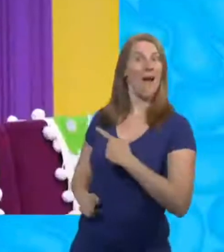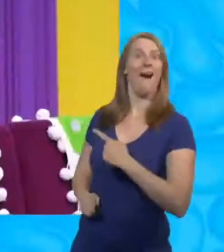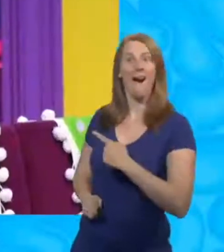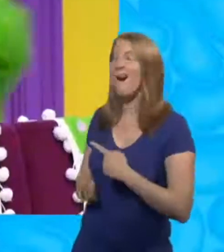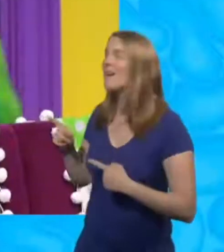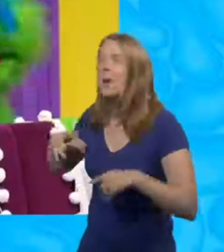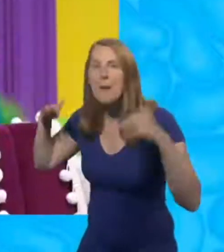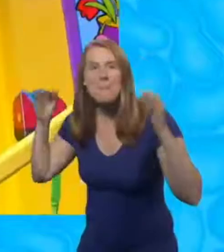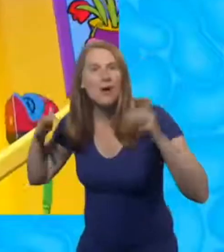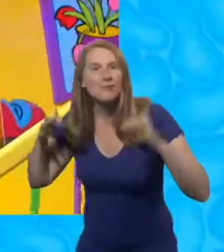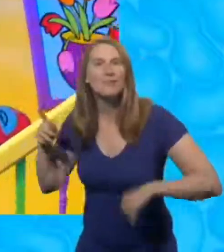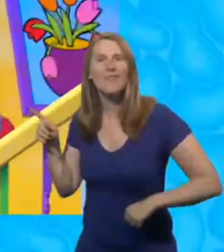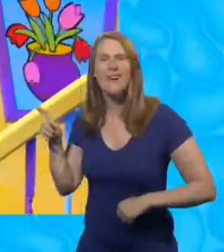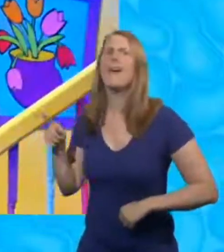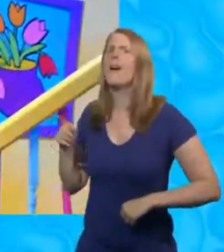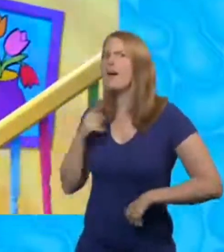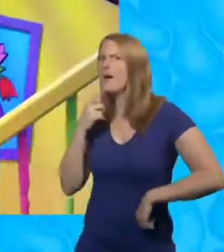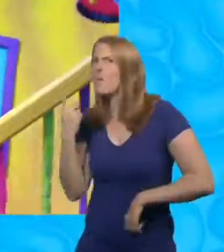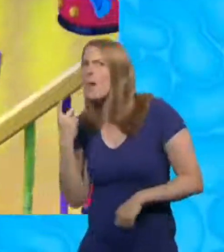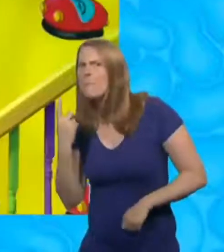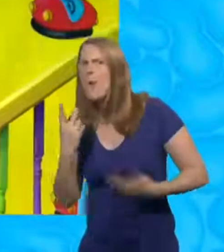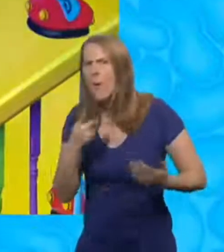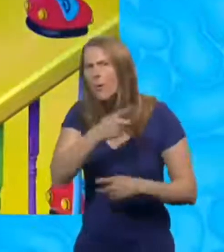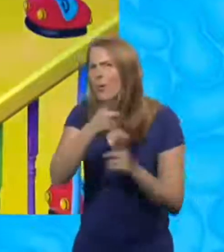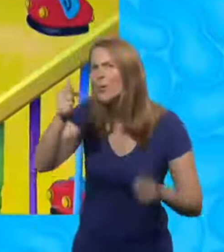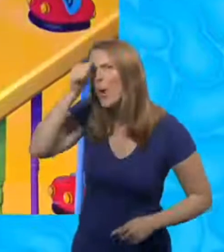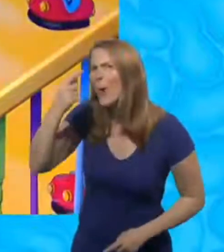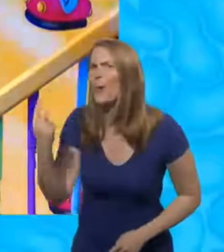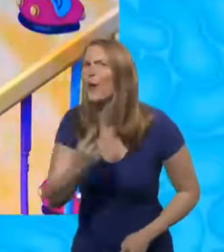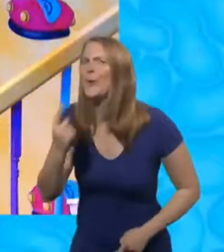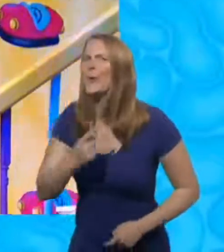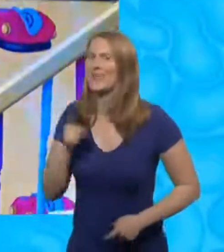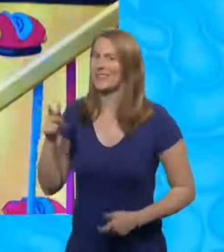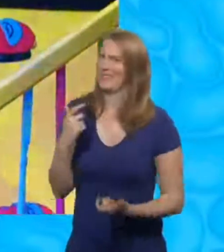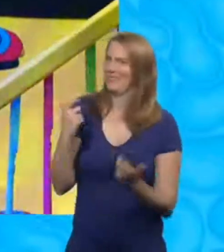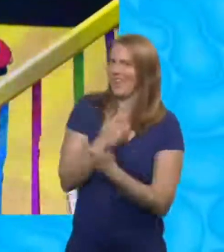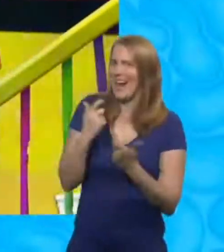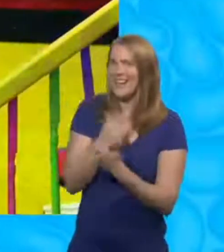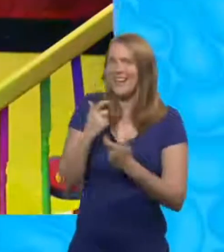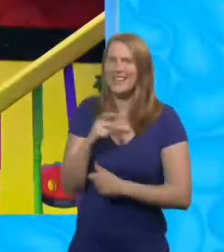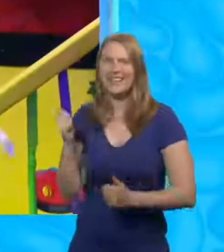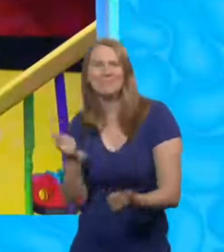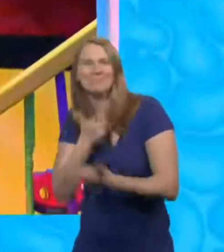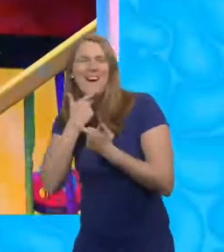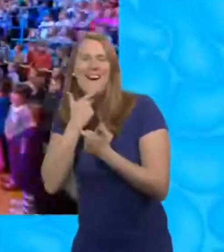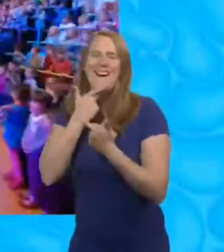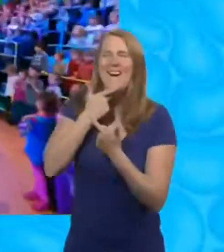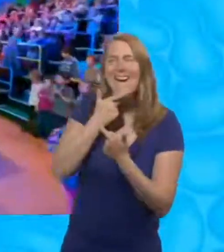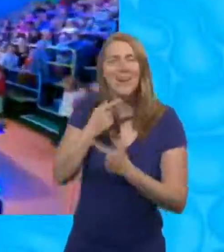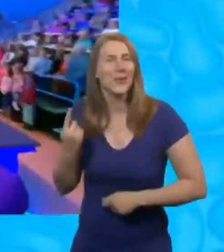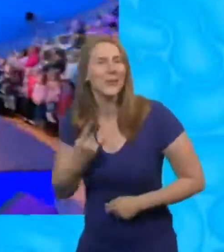robot and Little Monster too. Someone else, we think you know who. With Barney and Sonny have a smile on his